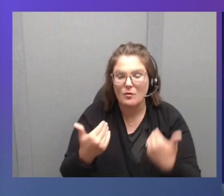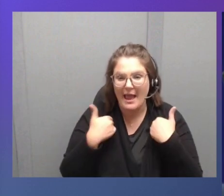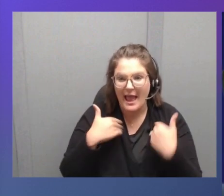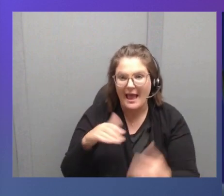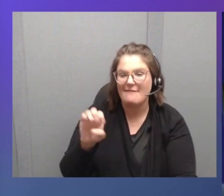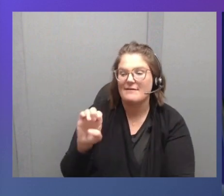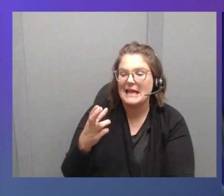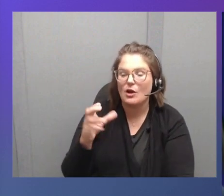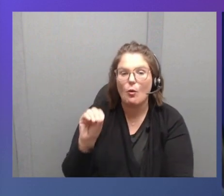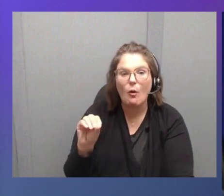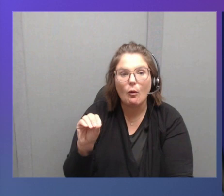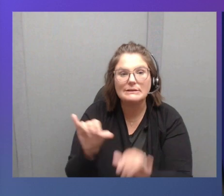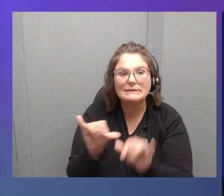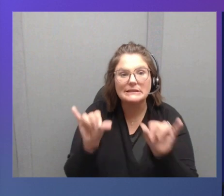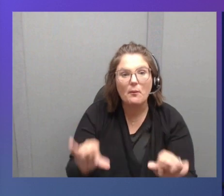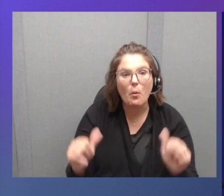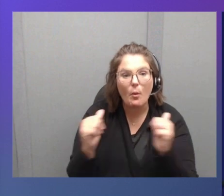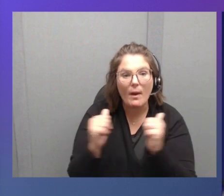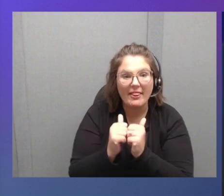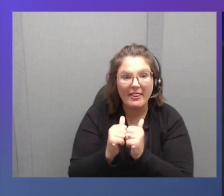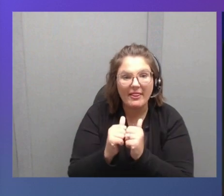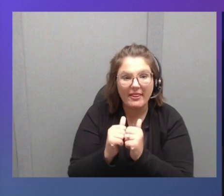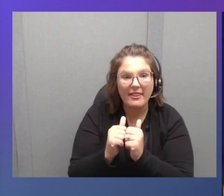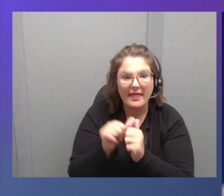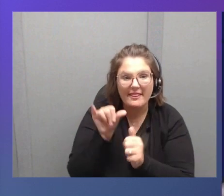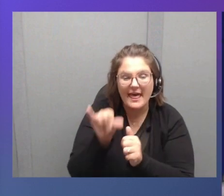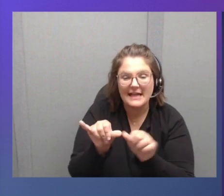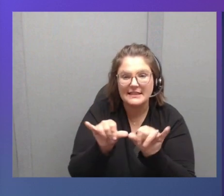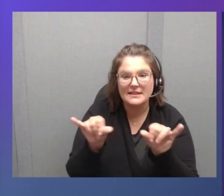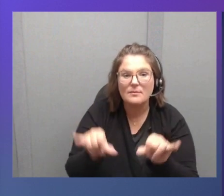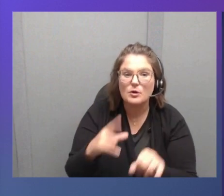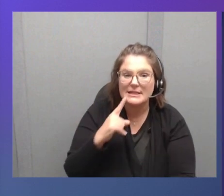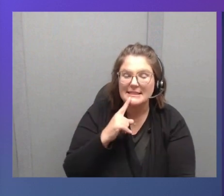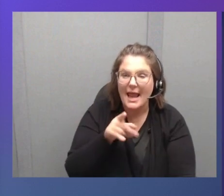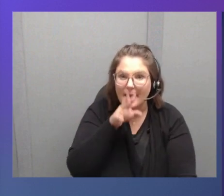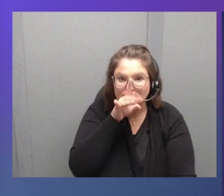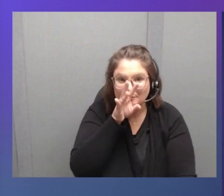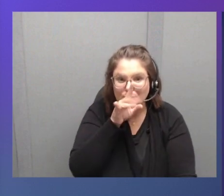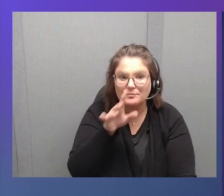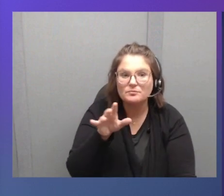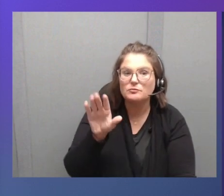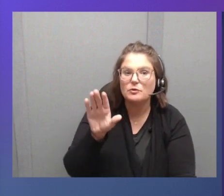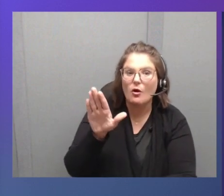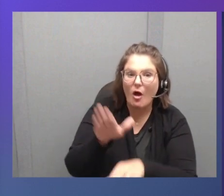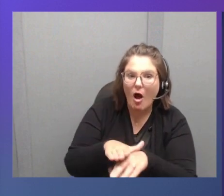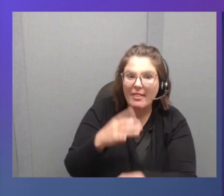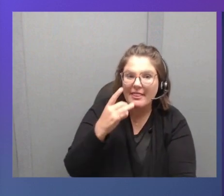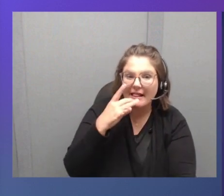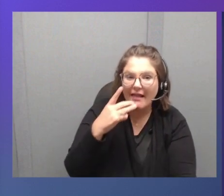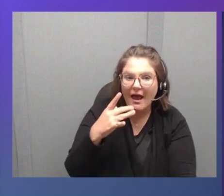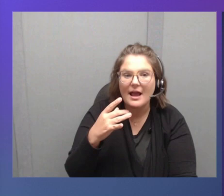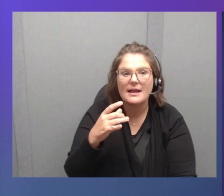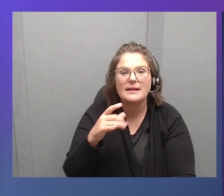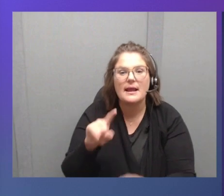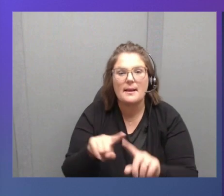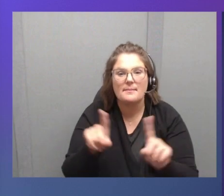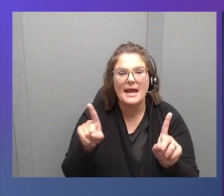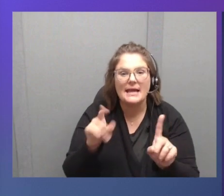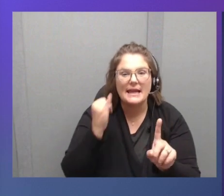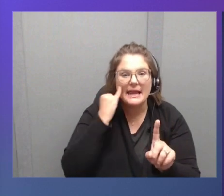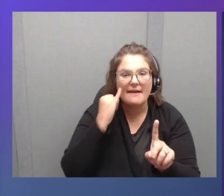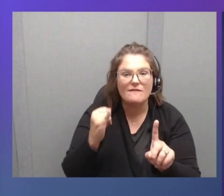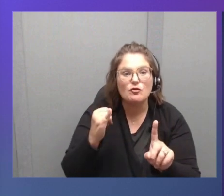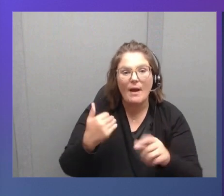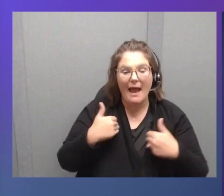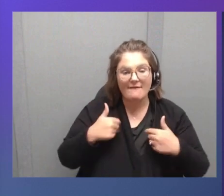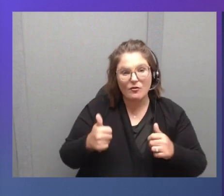Echo devices, you might say, so-and-so turn on the light, so-and-so turn off the light. But if you have disparate connectivity before from other